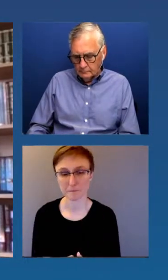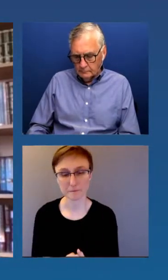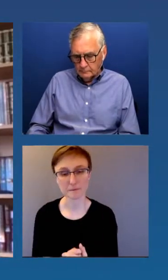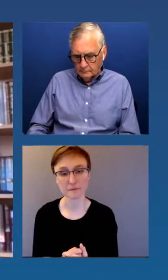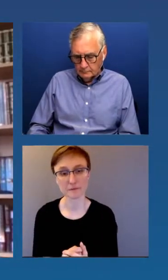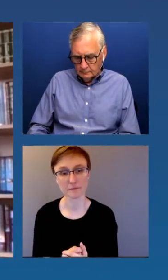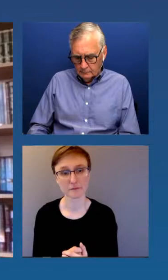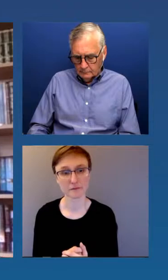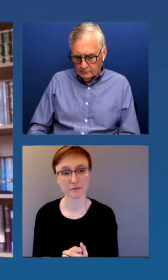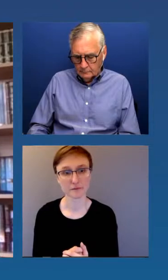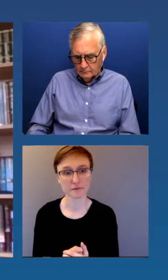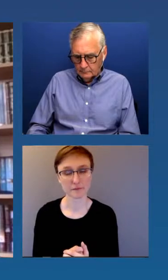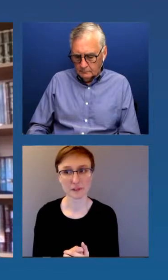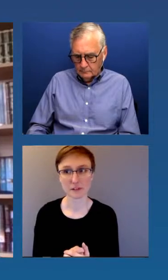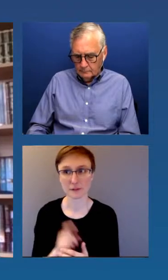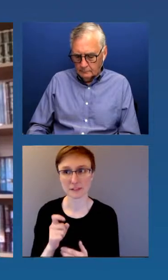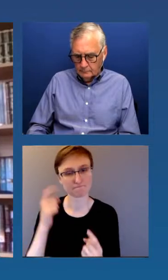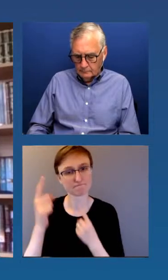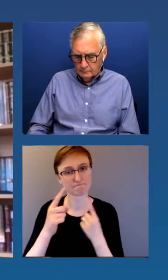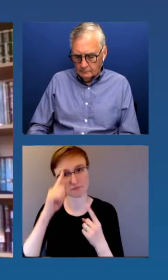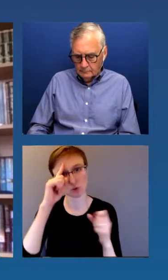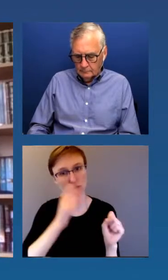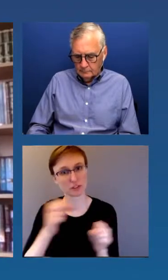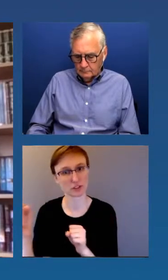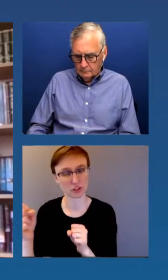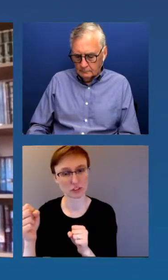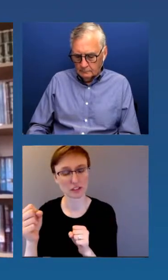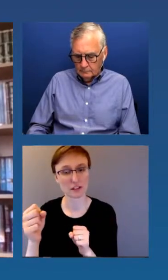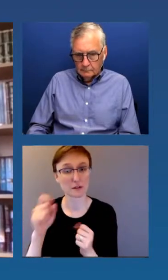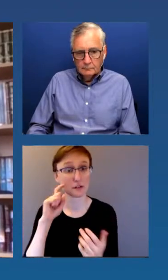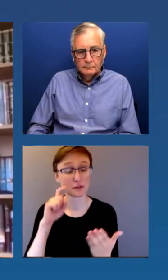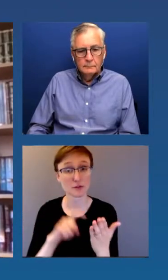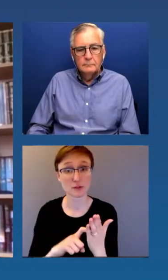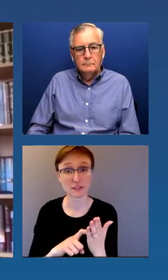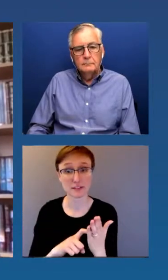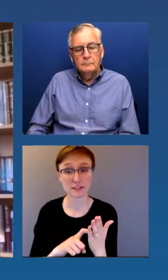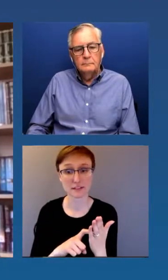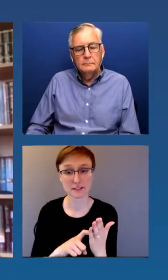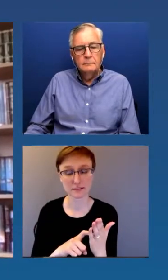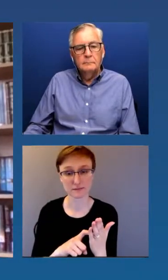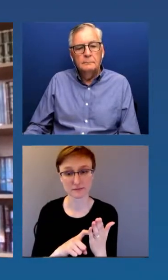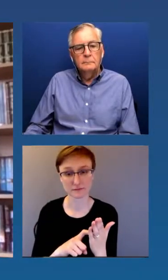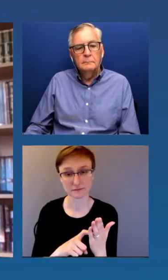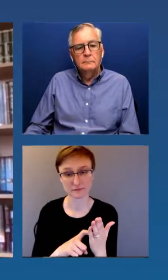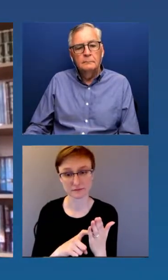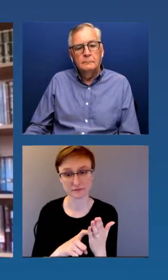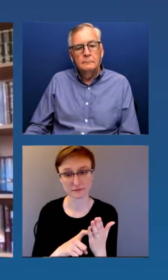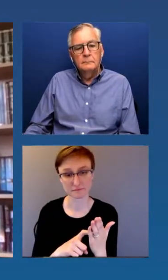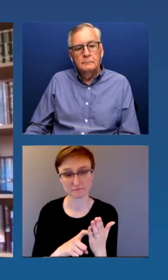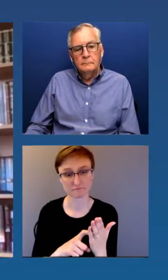sometimes even working strategically, we found that on the ground through our door-to-door